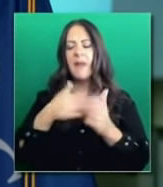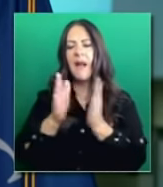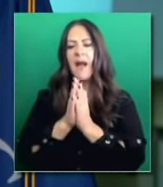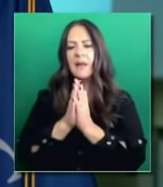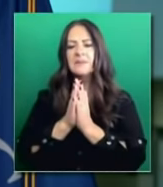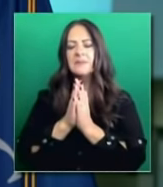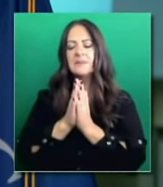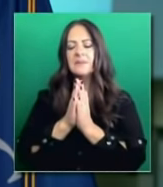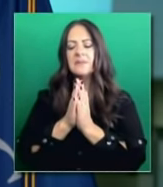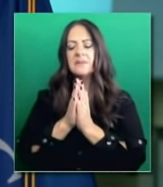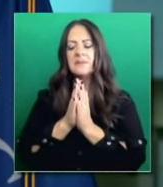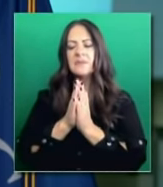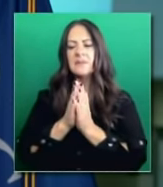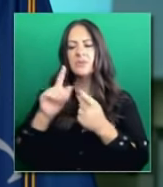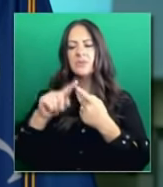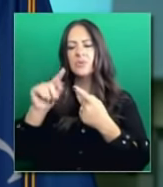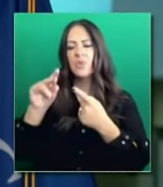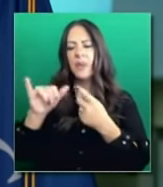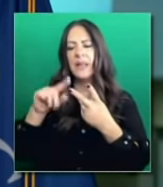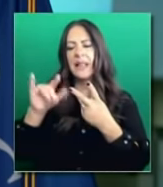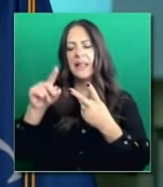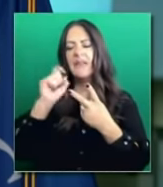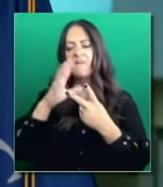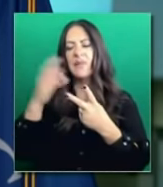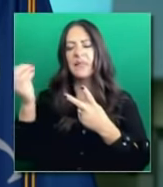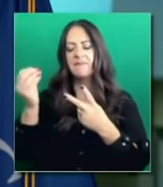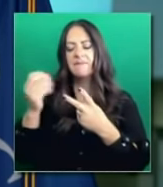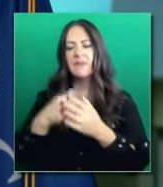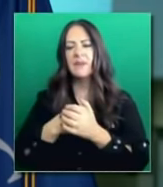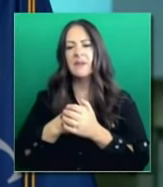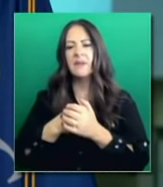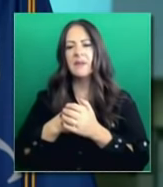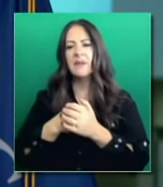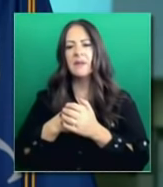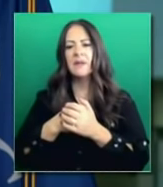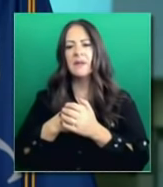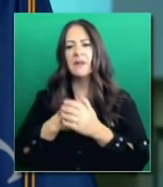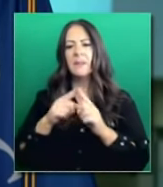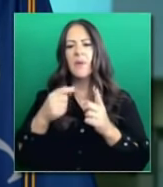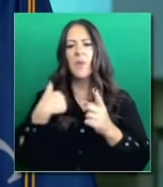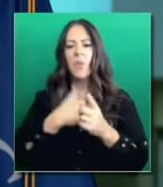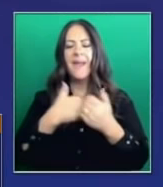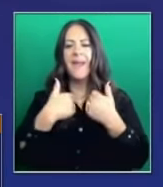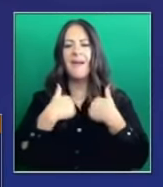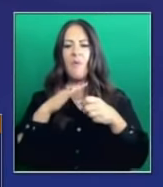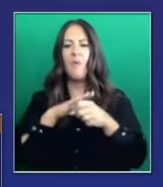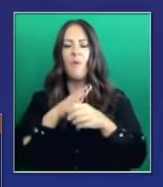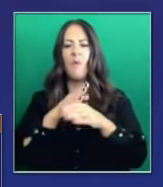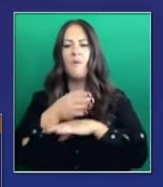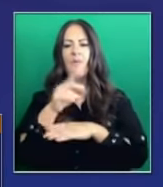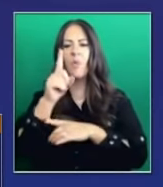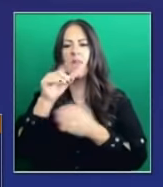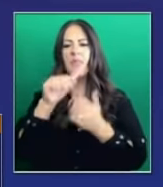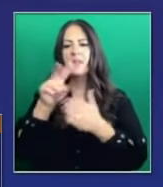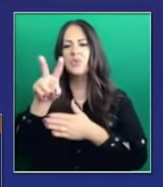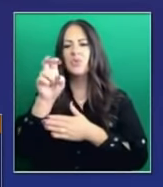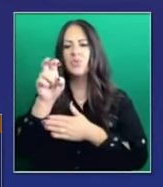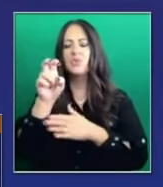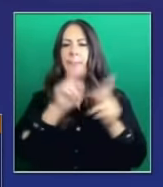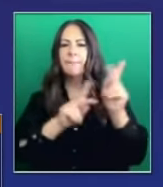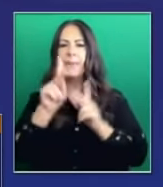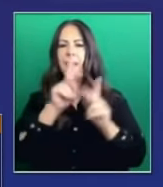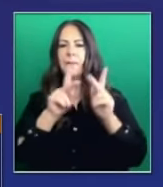Galley, I just want to, I'm putting up a slide here around the state staff that we've deployed. Now we have over 1,200 staff that we've deployed, 125